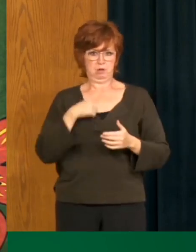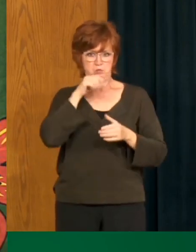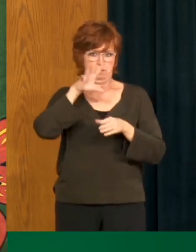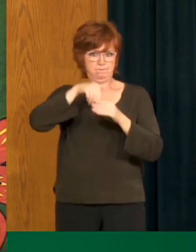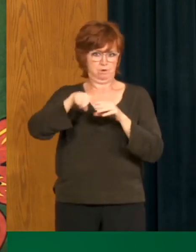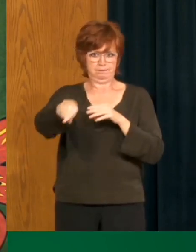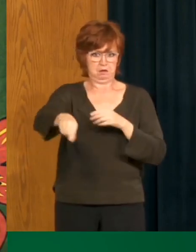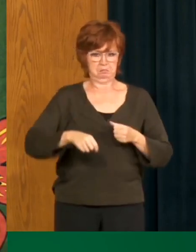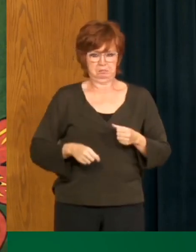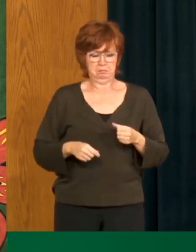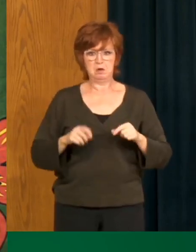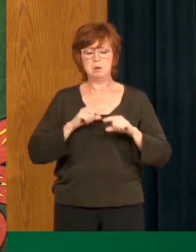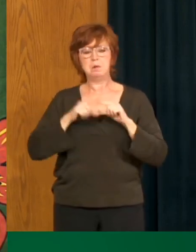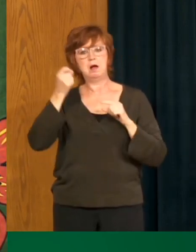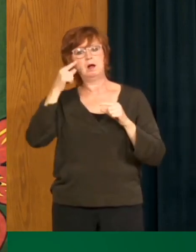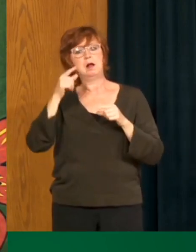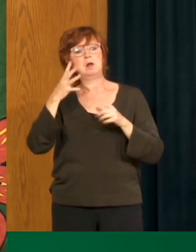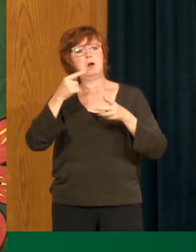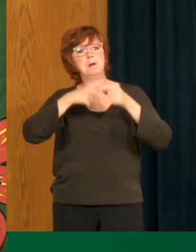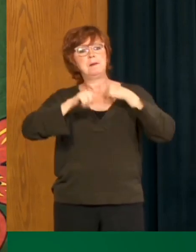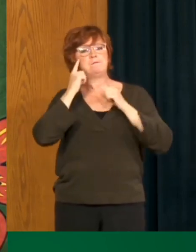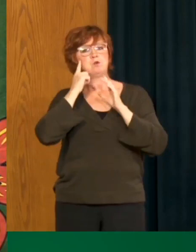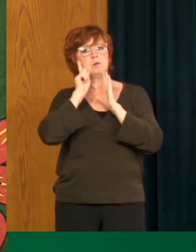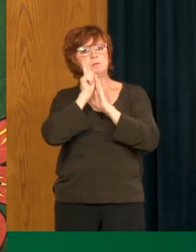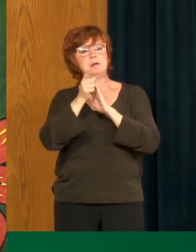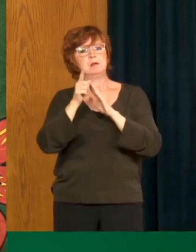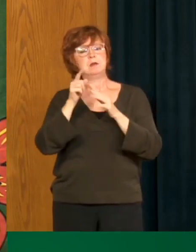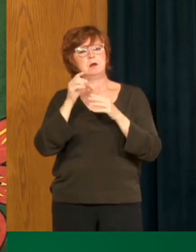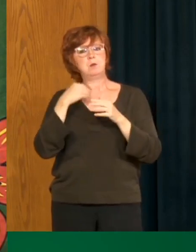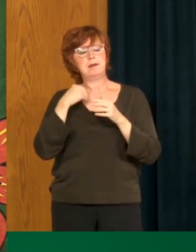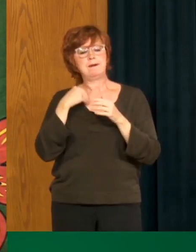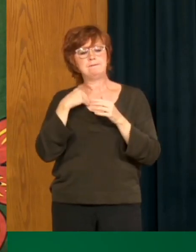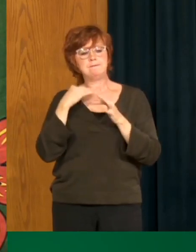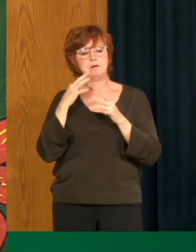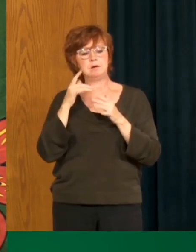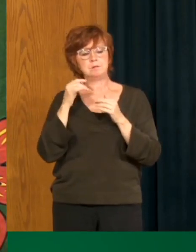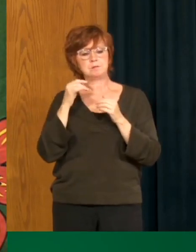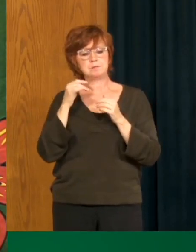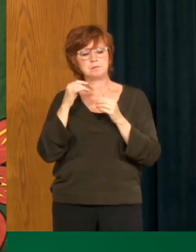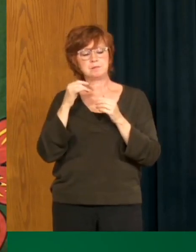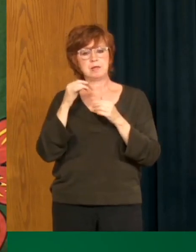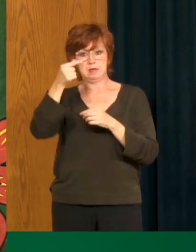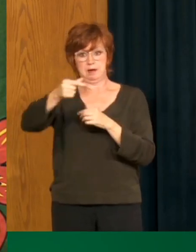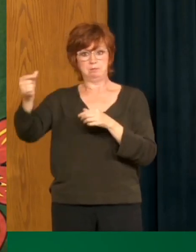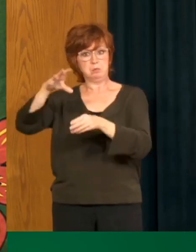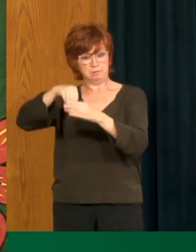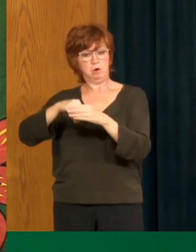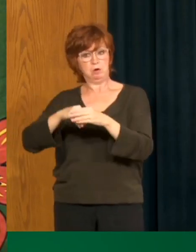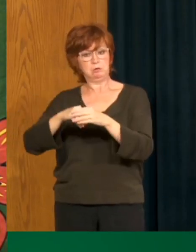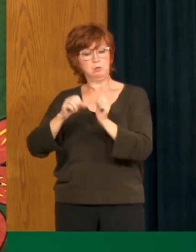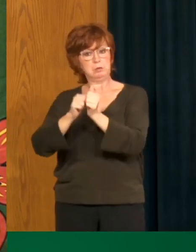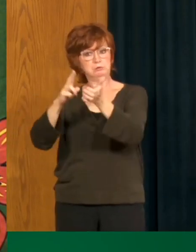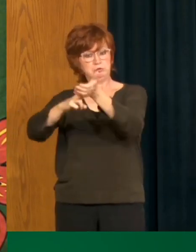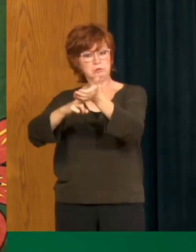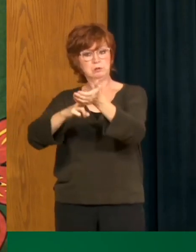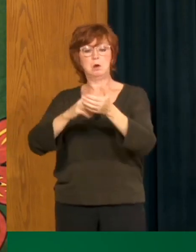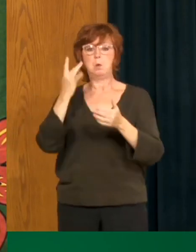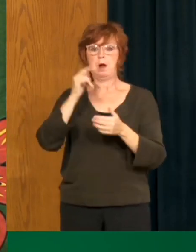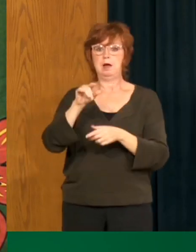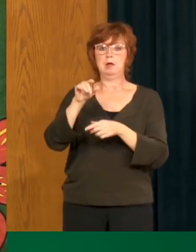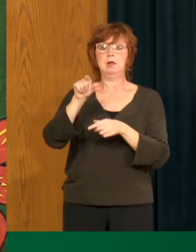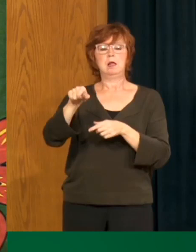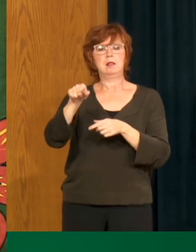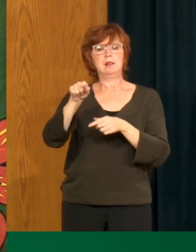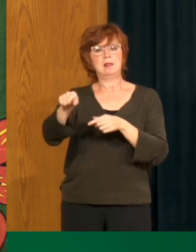their due diligence with respect to the well-being contract. When a charity comes forward with a contract of this